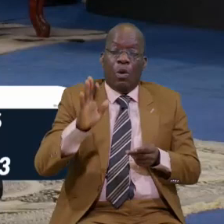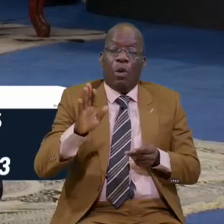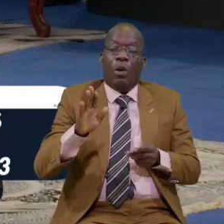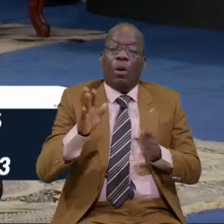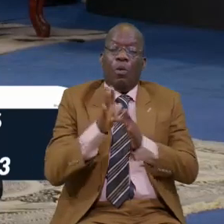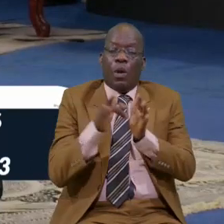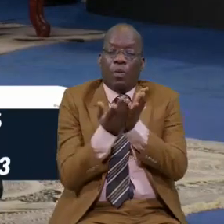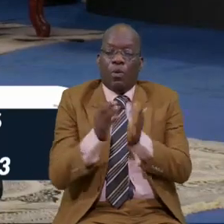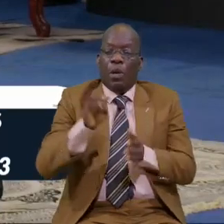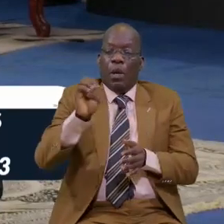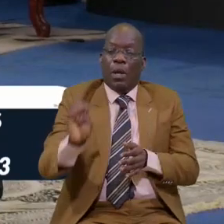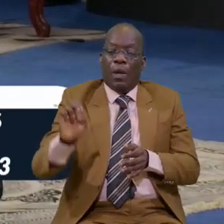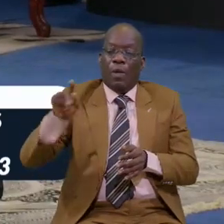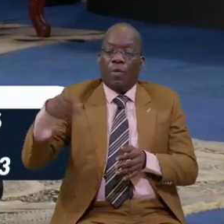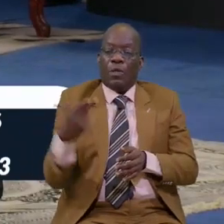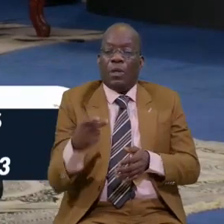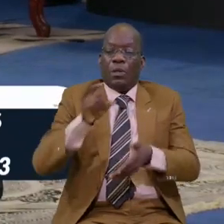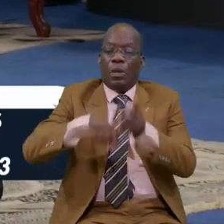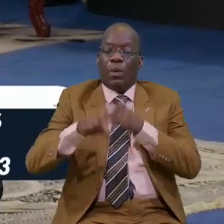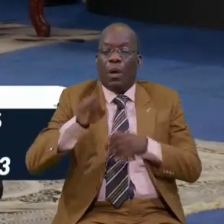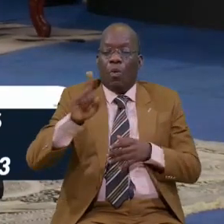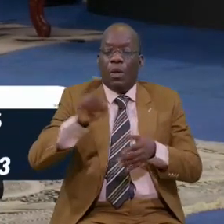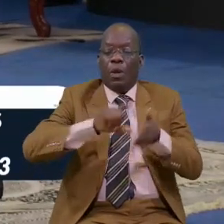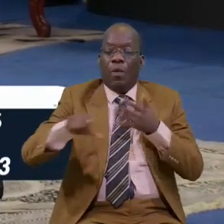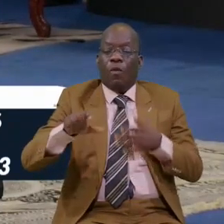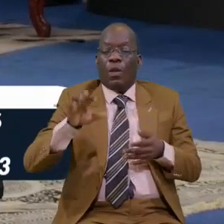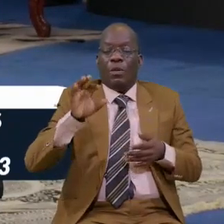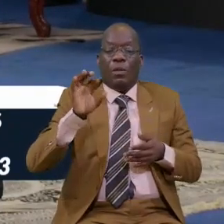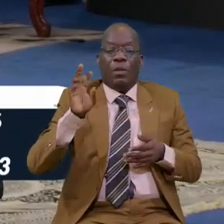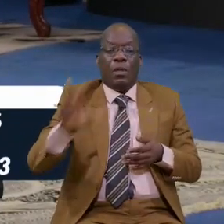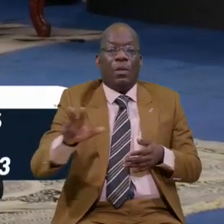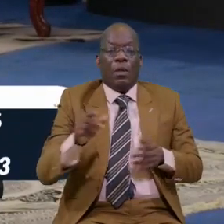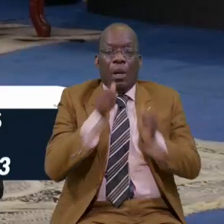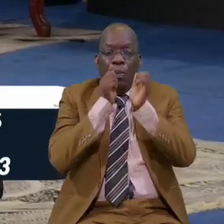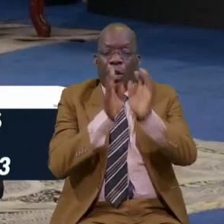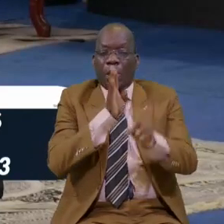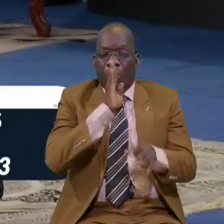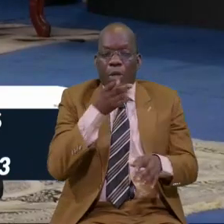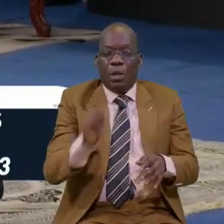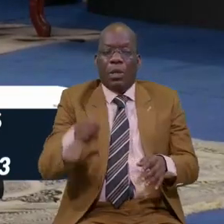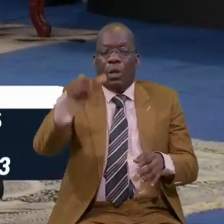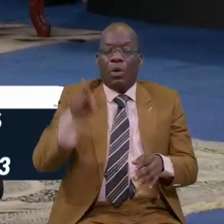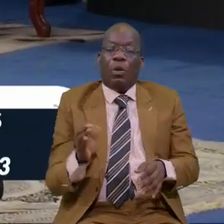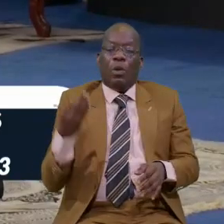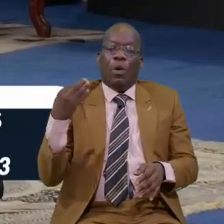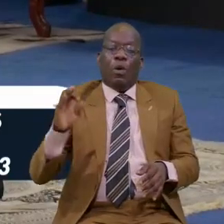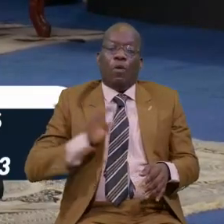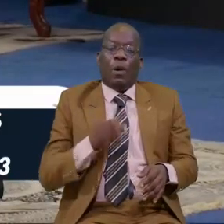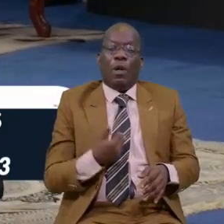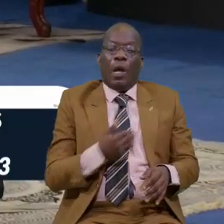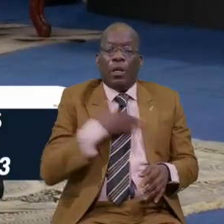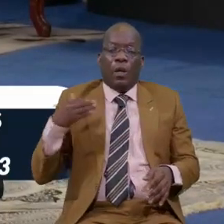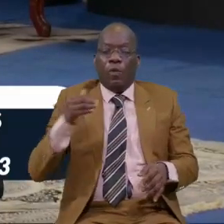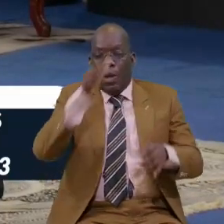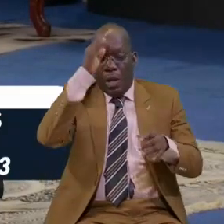I'm reading from verse 3. It says, blessed be the God and the Father of our Lord Jesus Christ, who